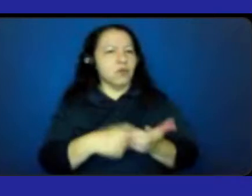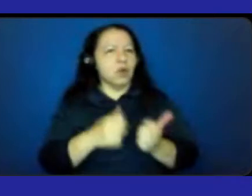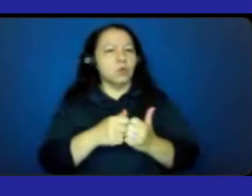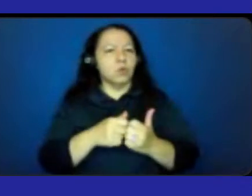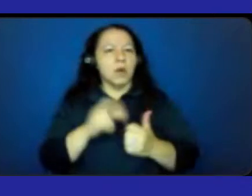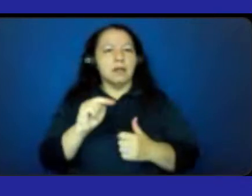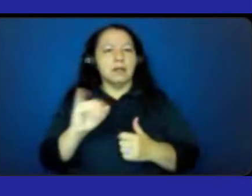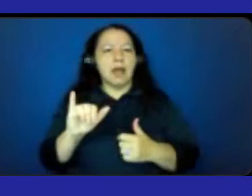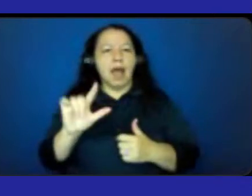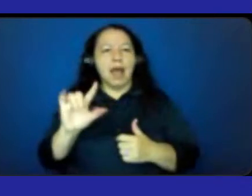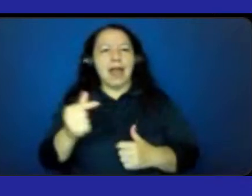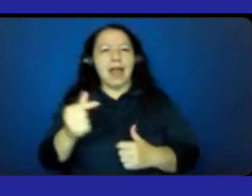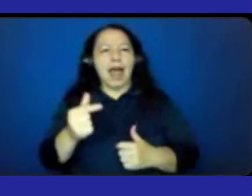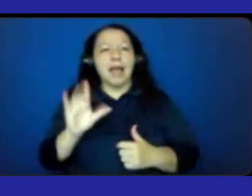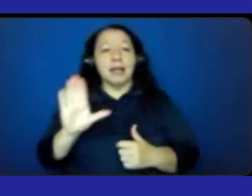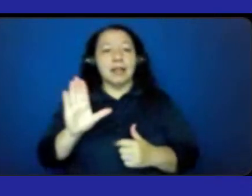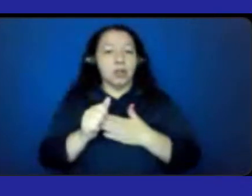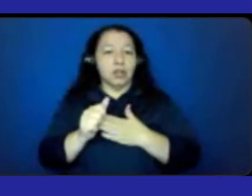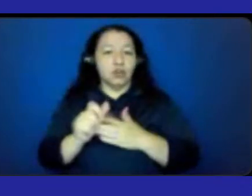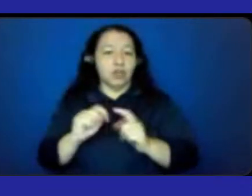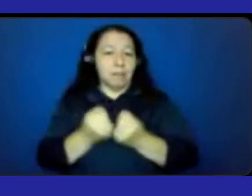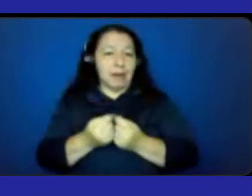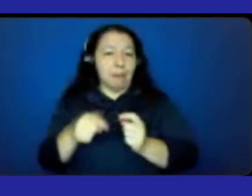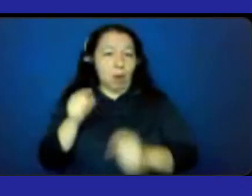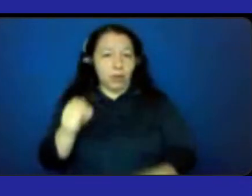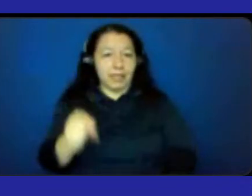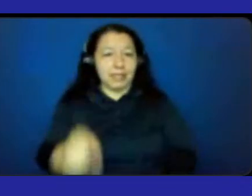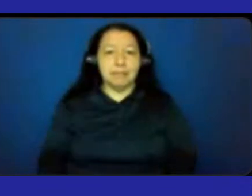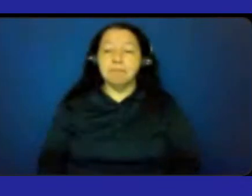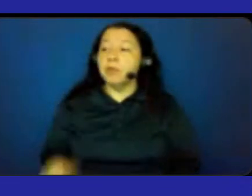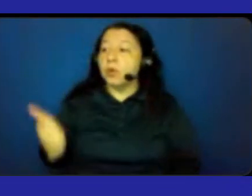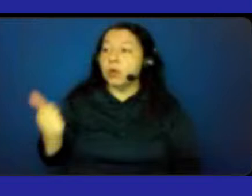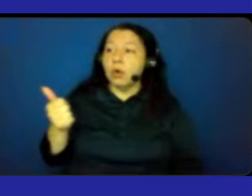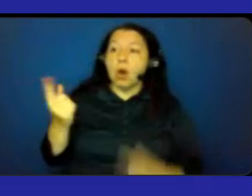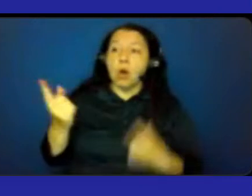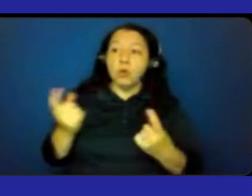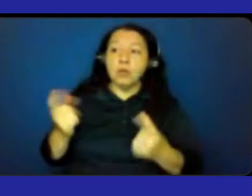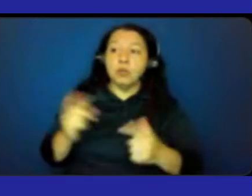this. Okay. Other questions and comments, please?